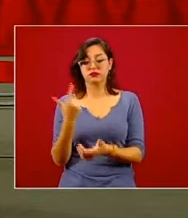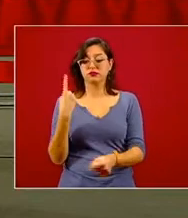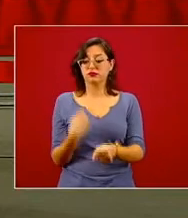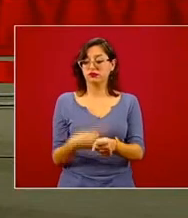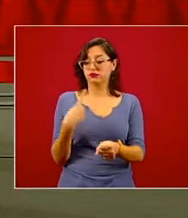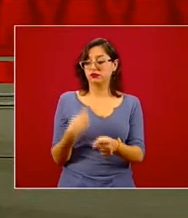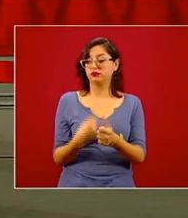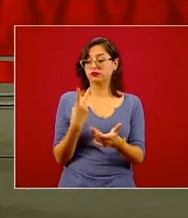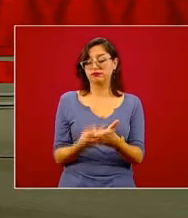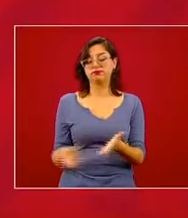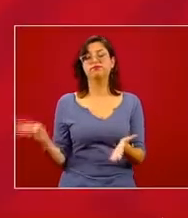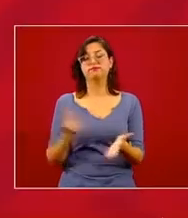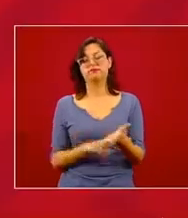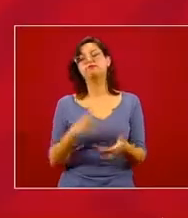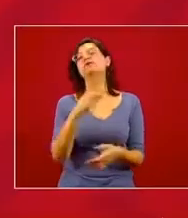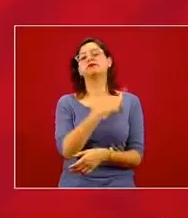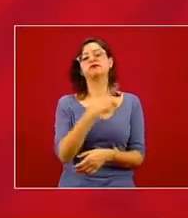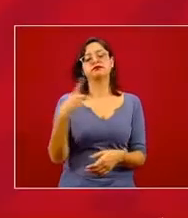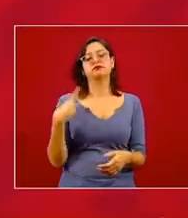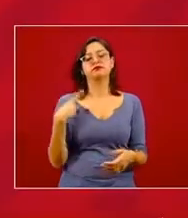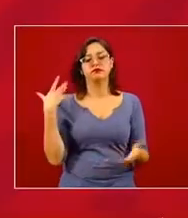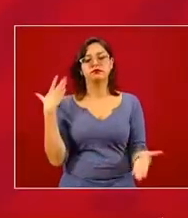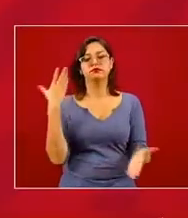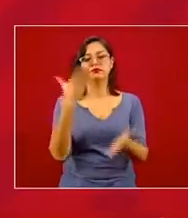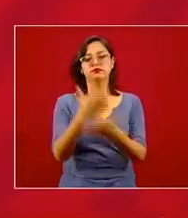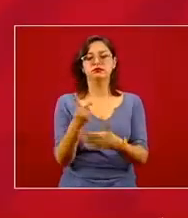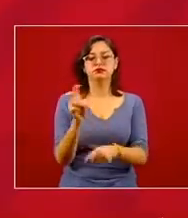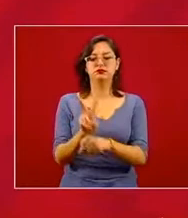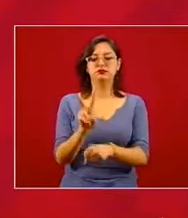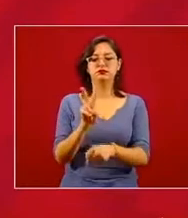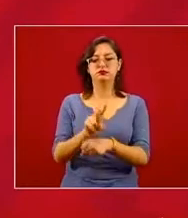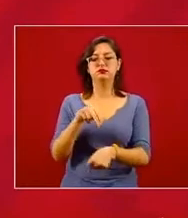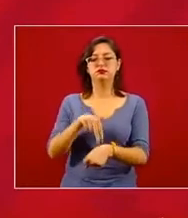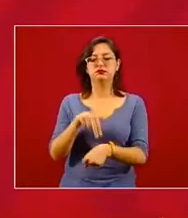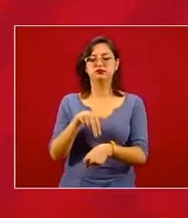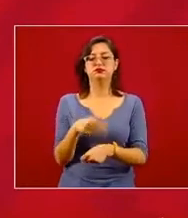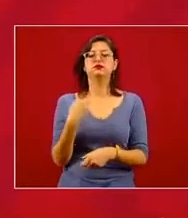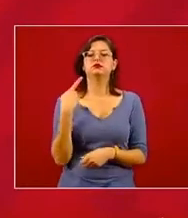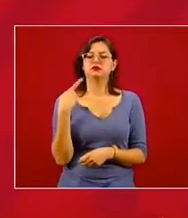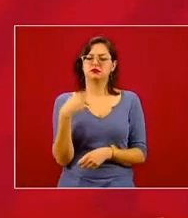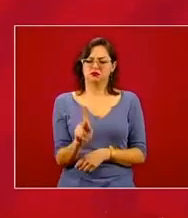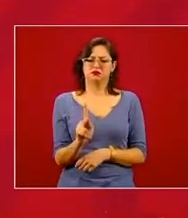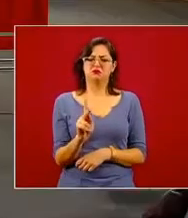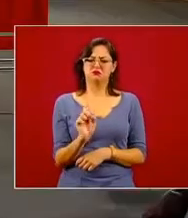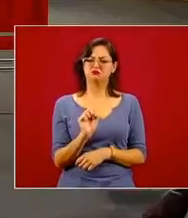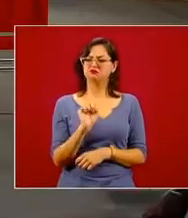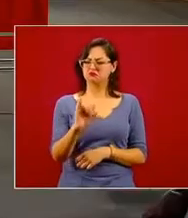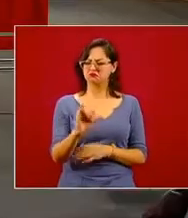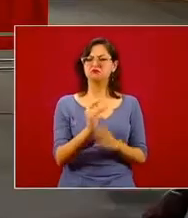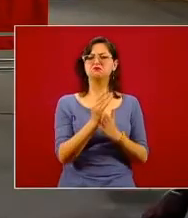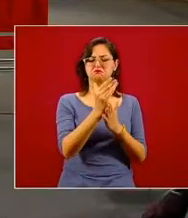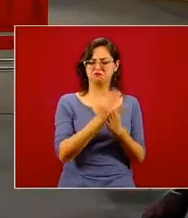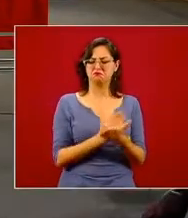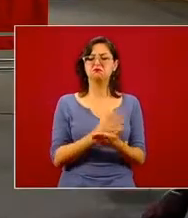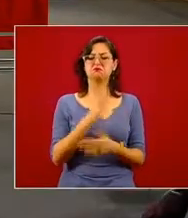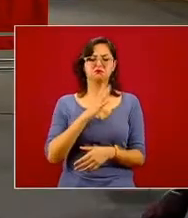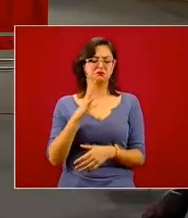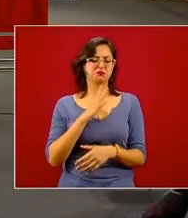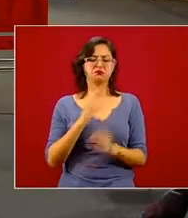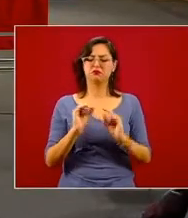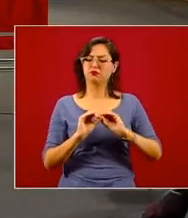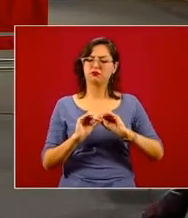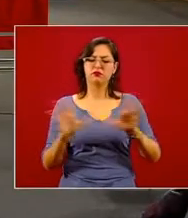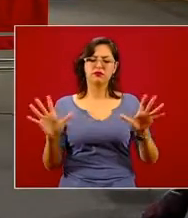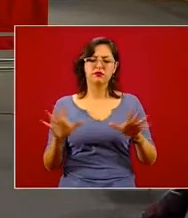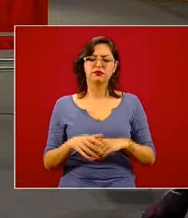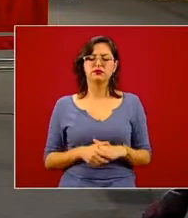seek medical attention if you have risk factors or if you see some of these alarming symptoms to